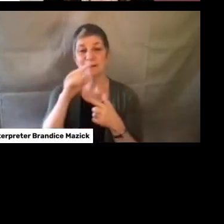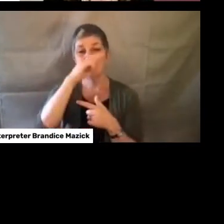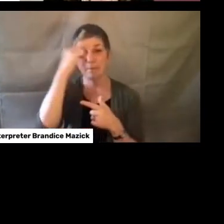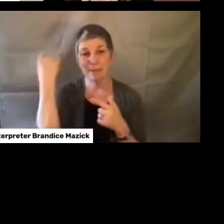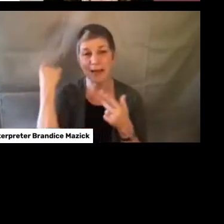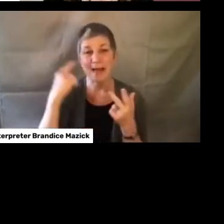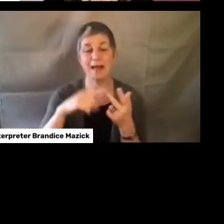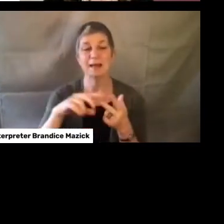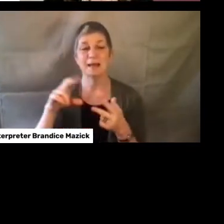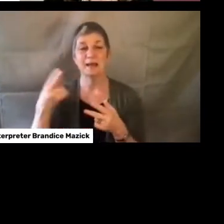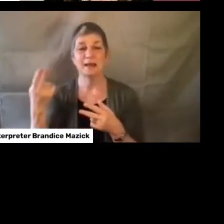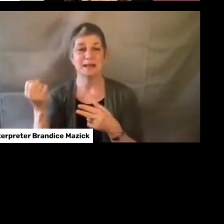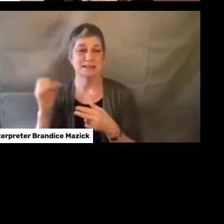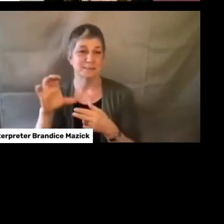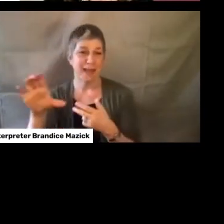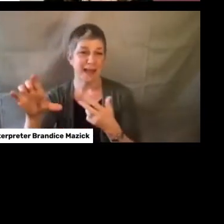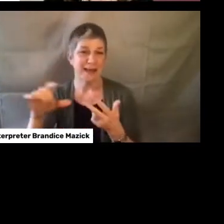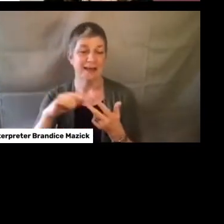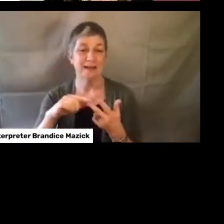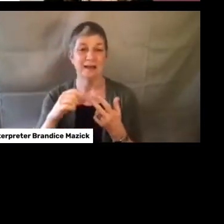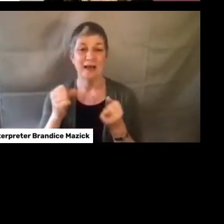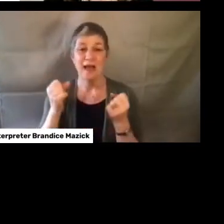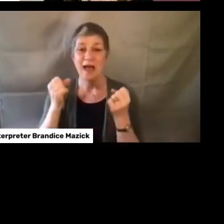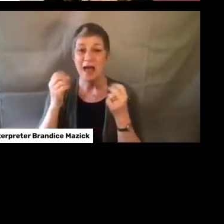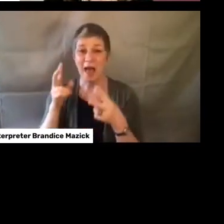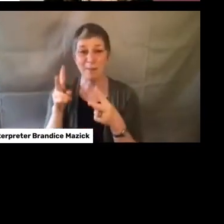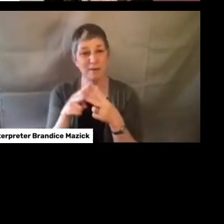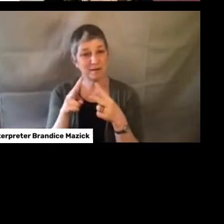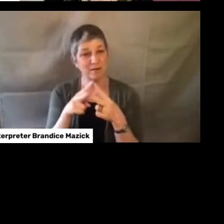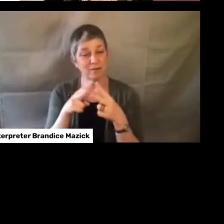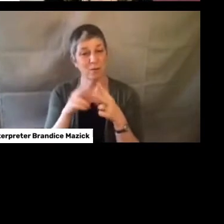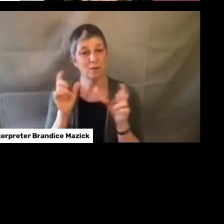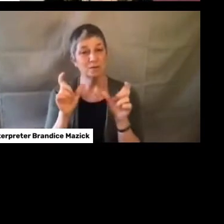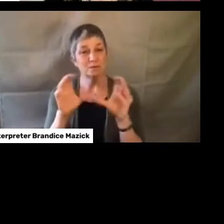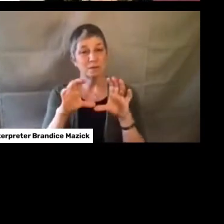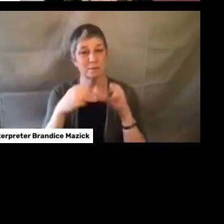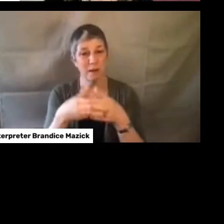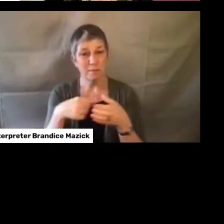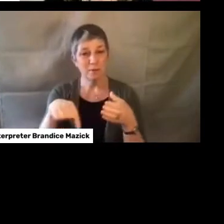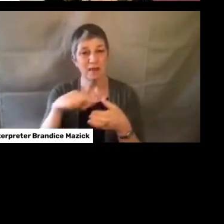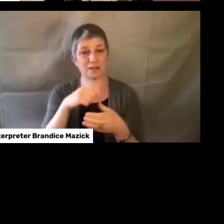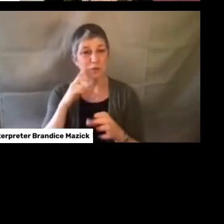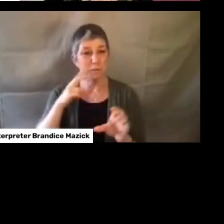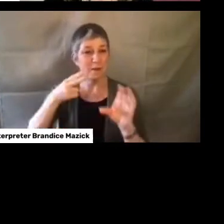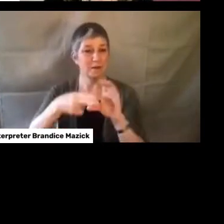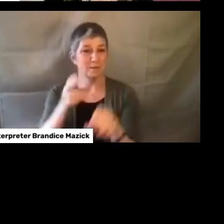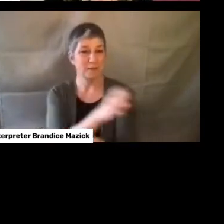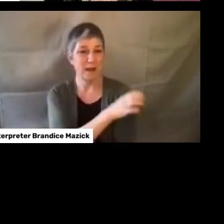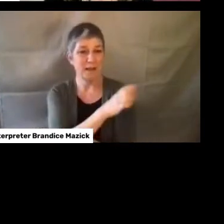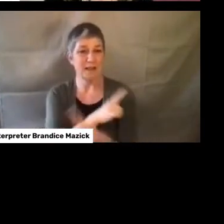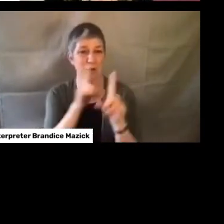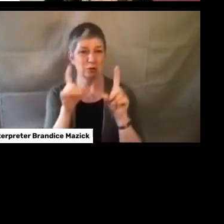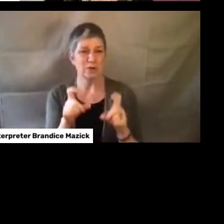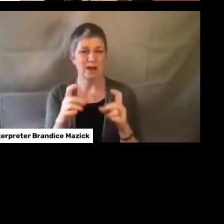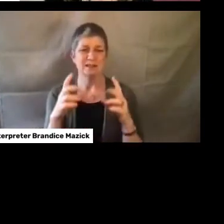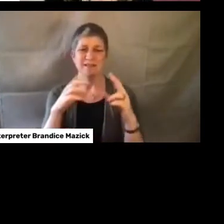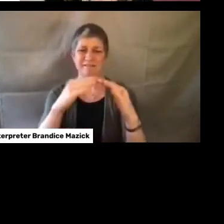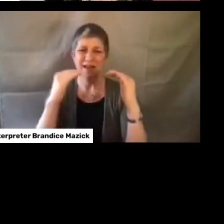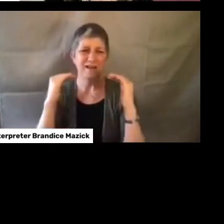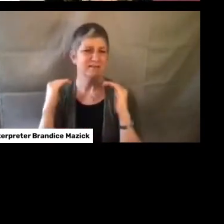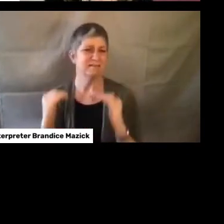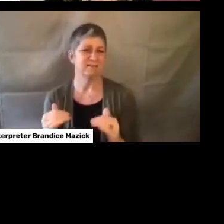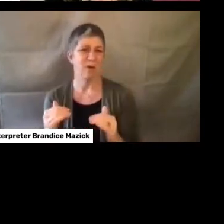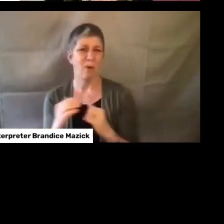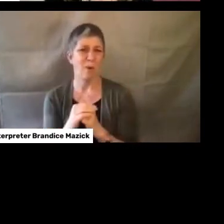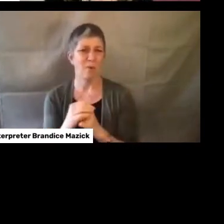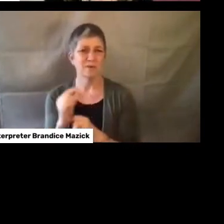Blacks and Hispanics, the number of Blacks and Hispanics participating in clinical trials is extremely small, which